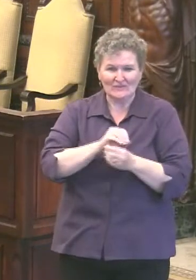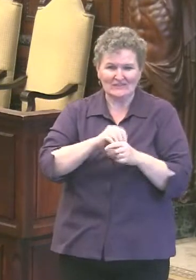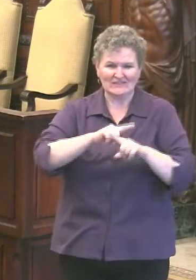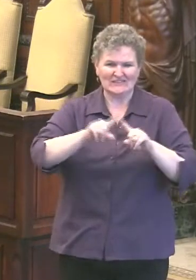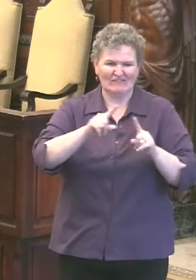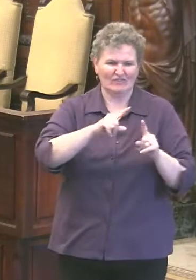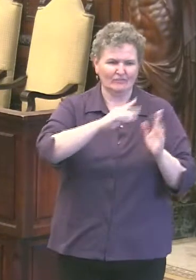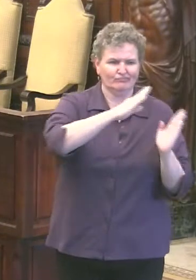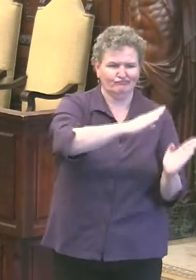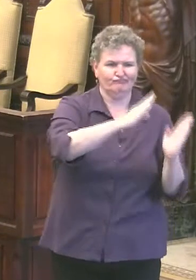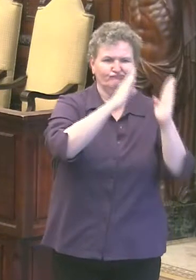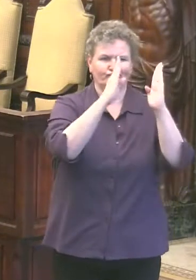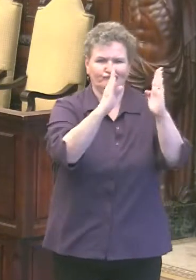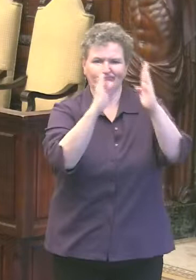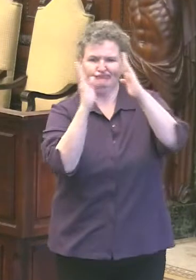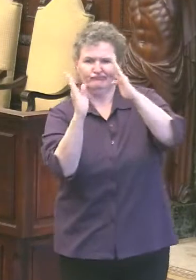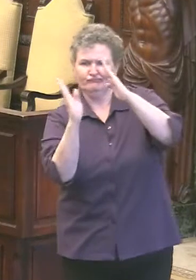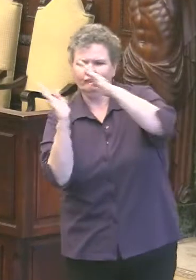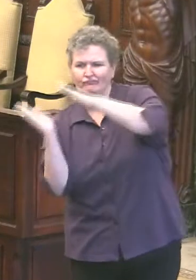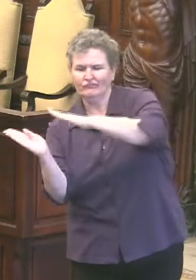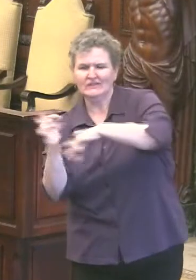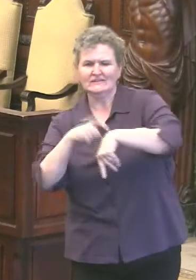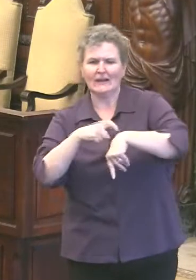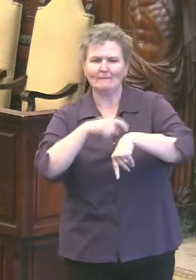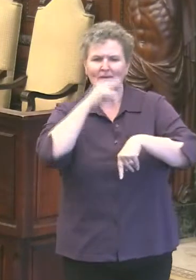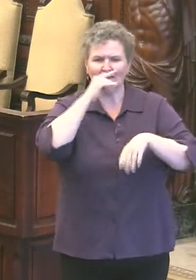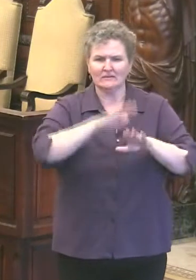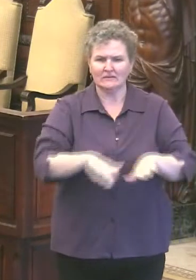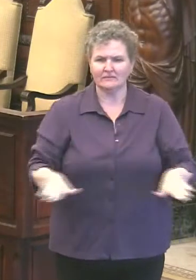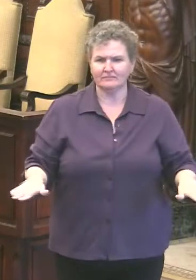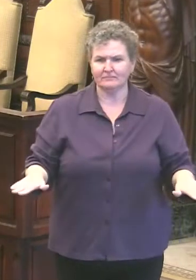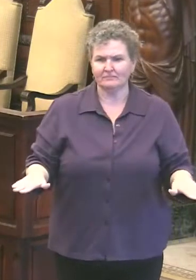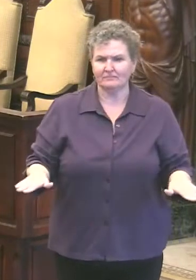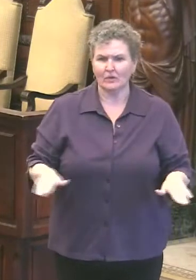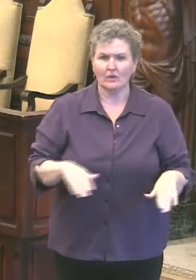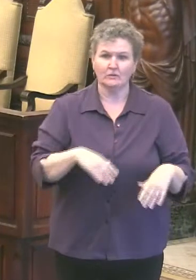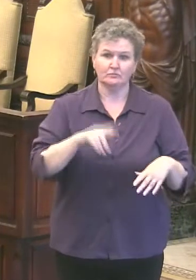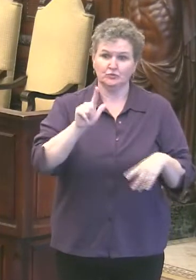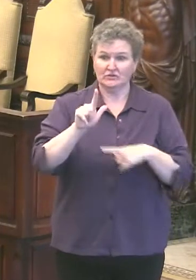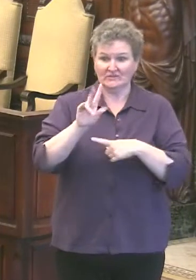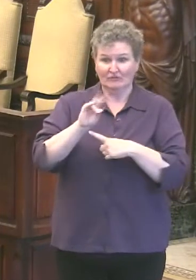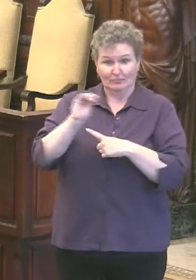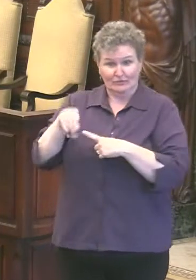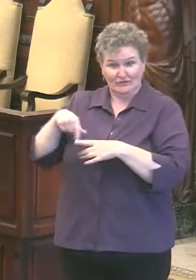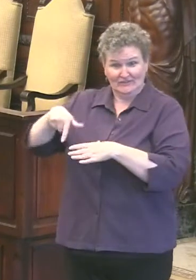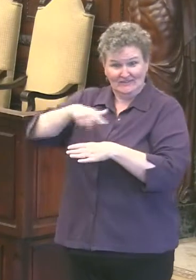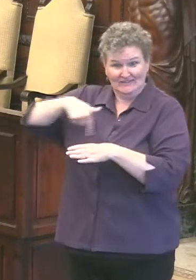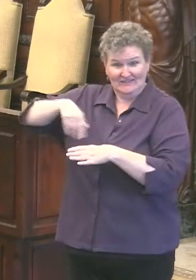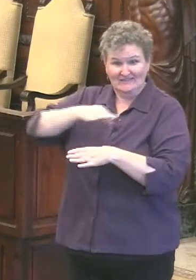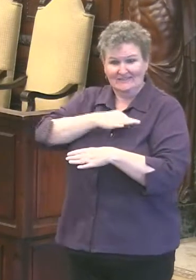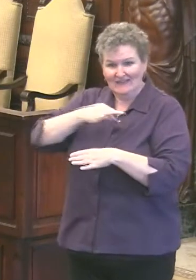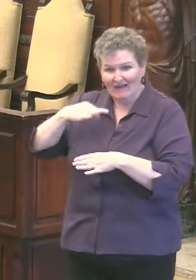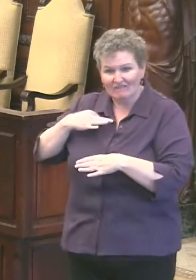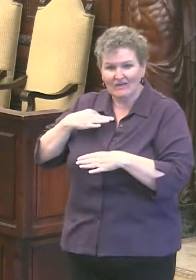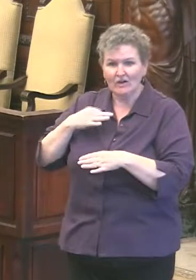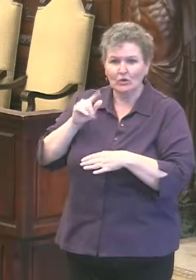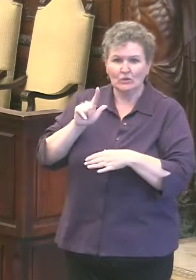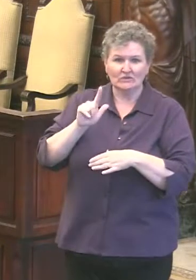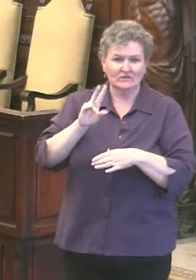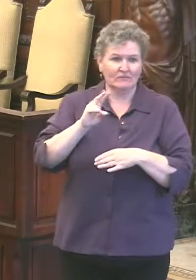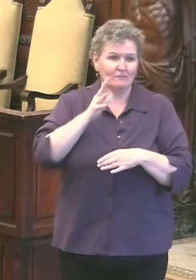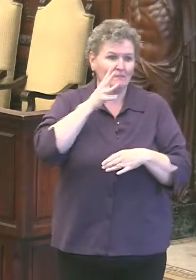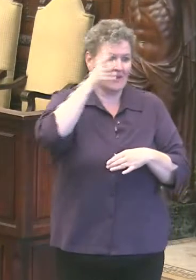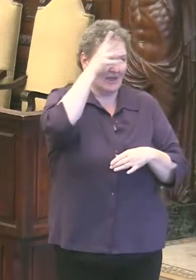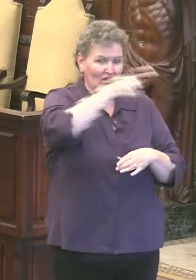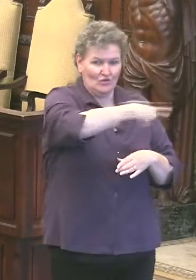week. Another 24% of school-based staff and 21% of parents and guardians said they would prefer students attend